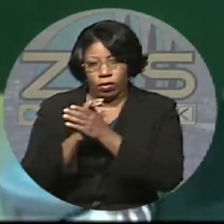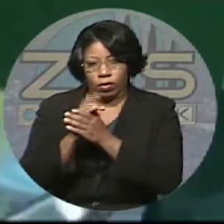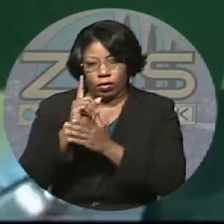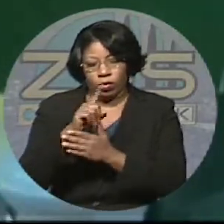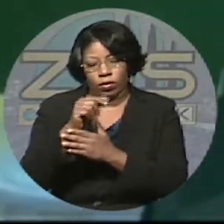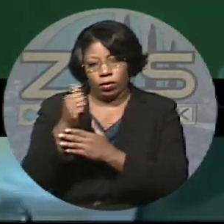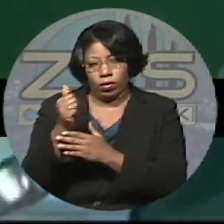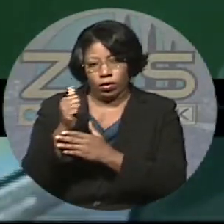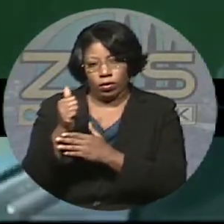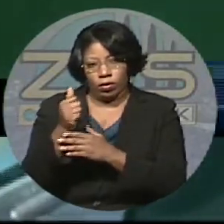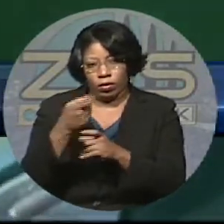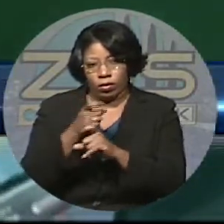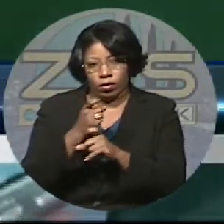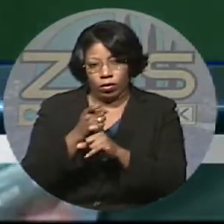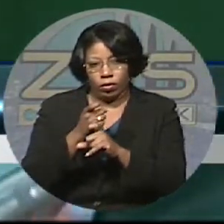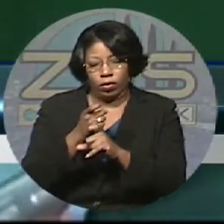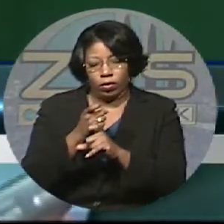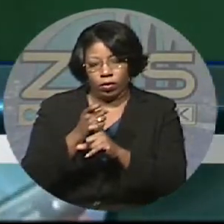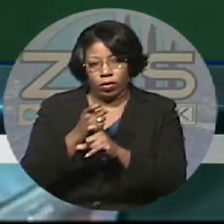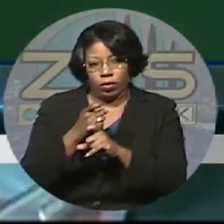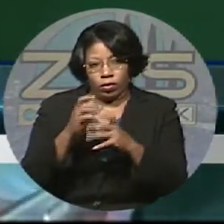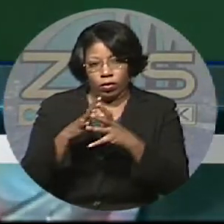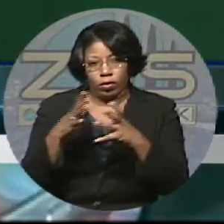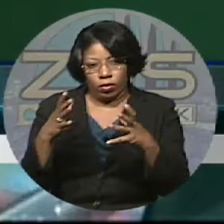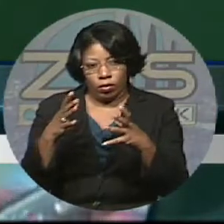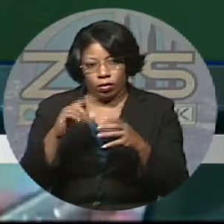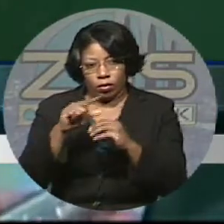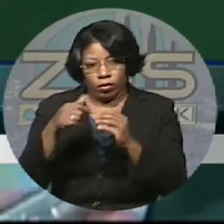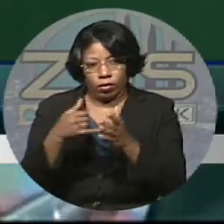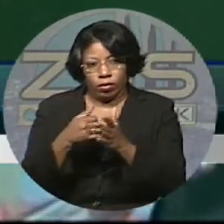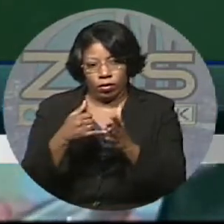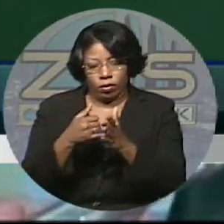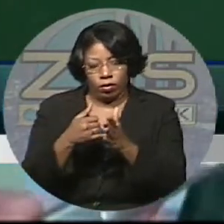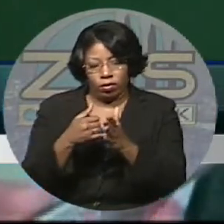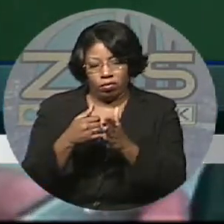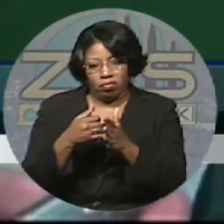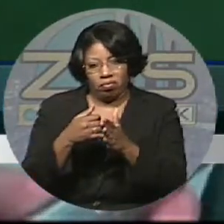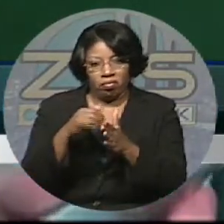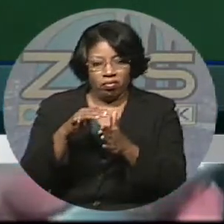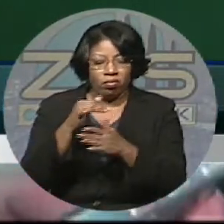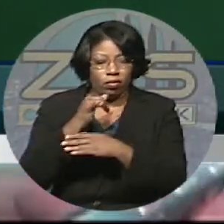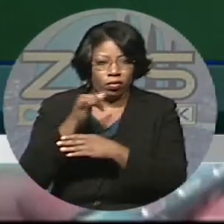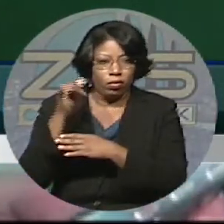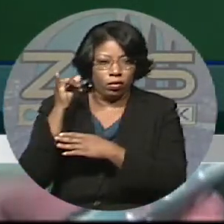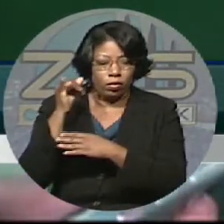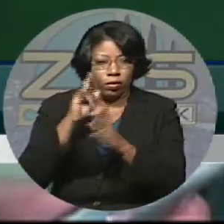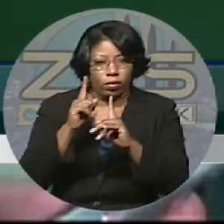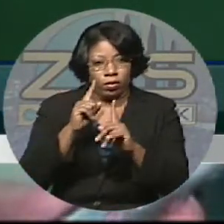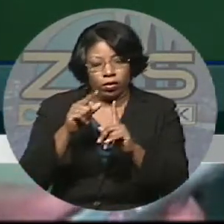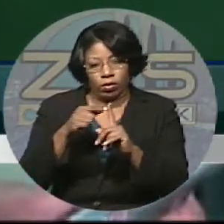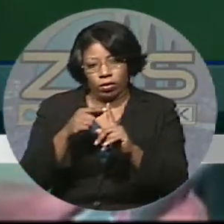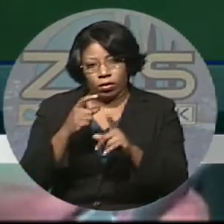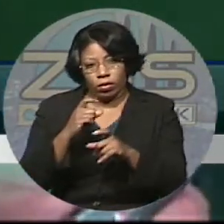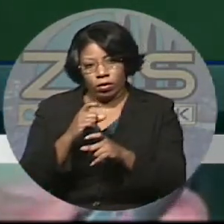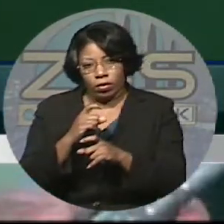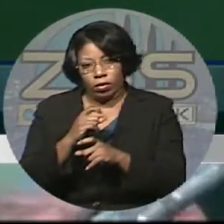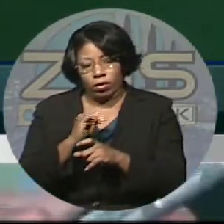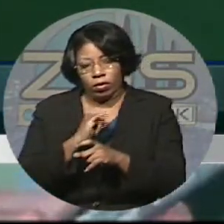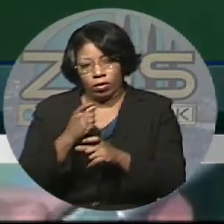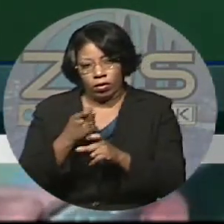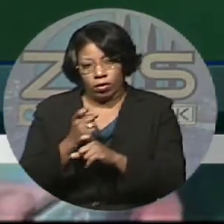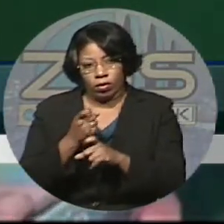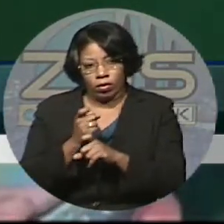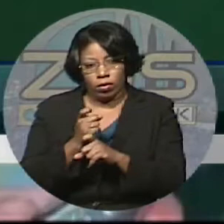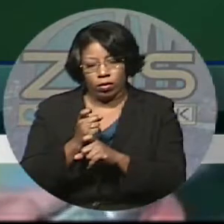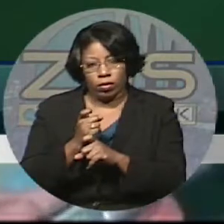But, we joked around about it, but, I think it was yesterday we were talking and I was joking around with him, and then